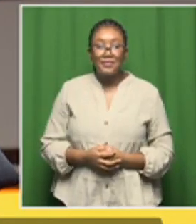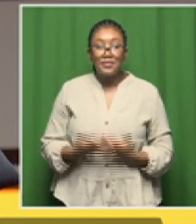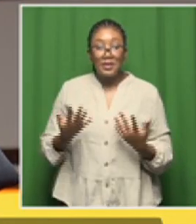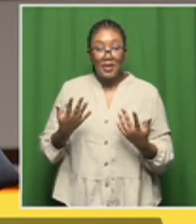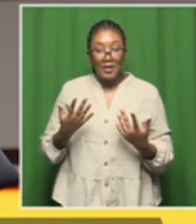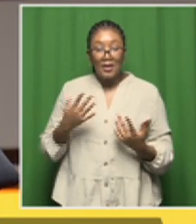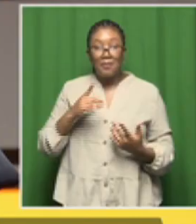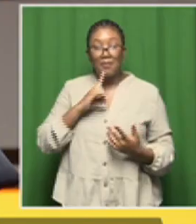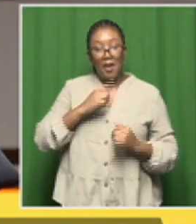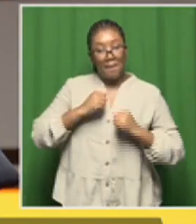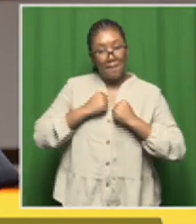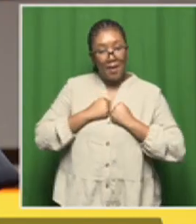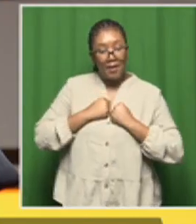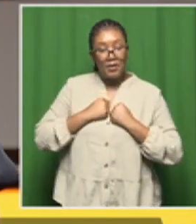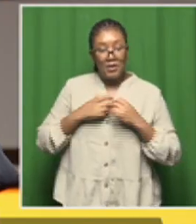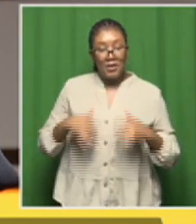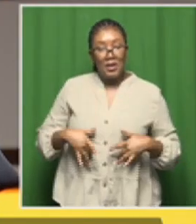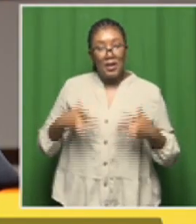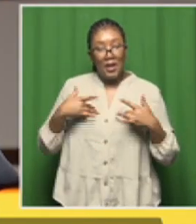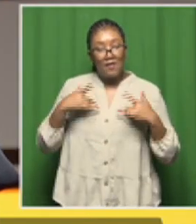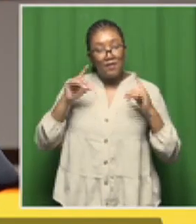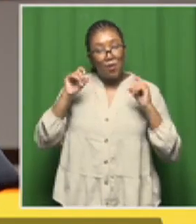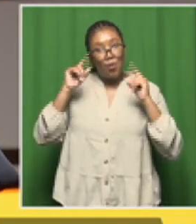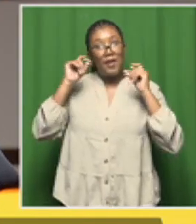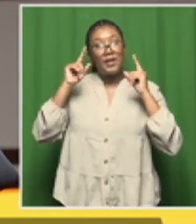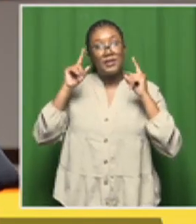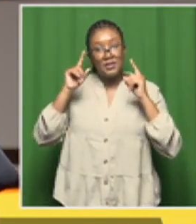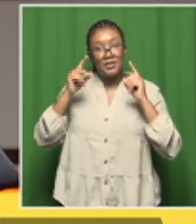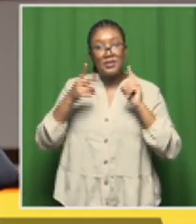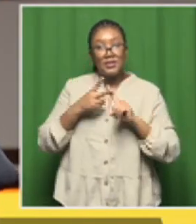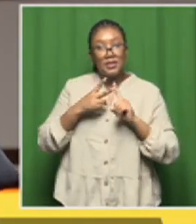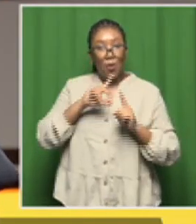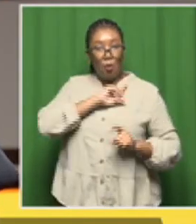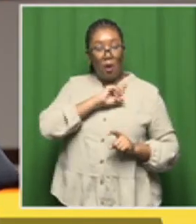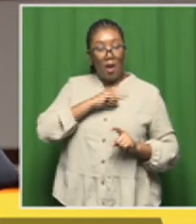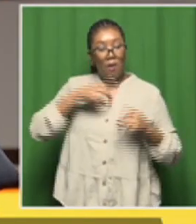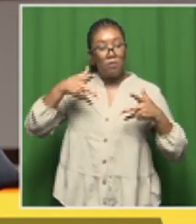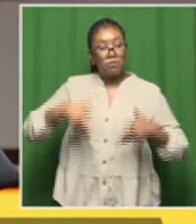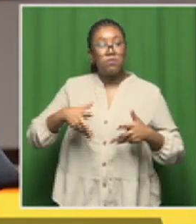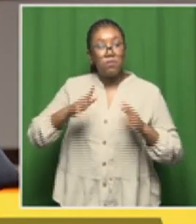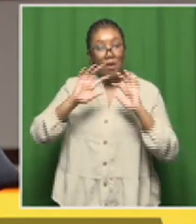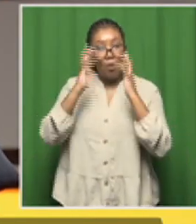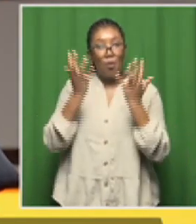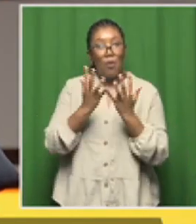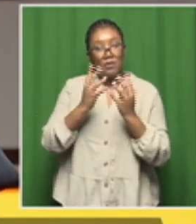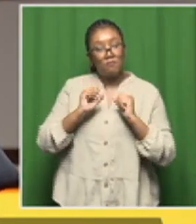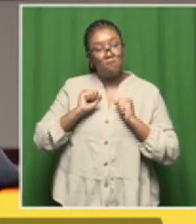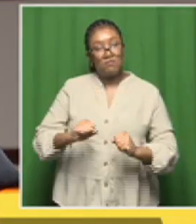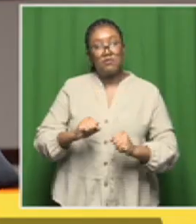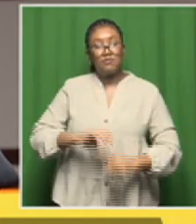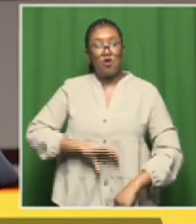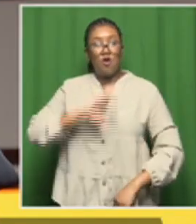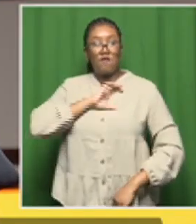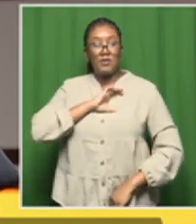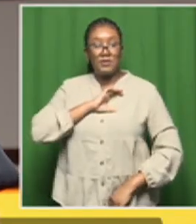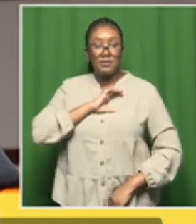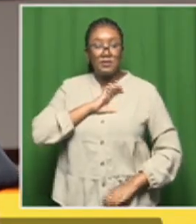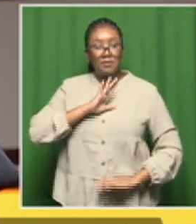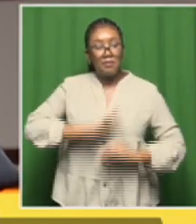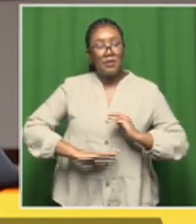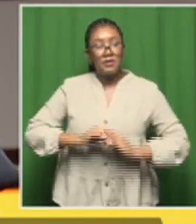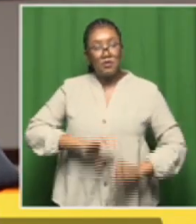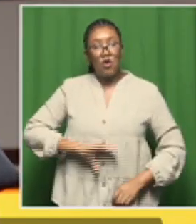of their own existence and a conviction about their presence on earth, and a true sense of why they are